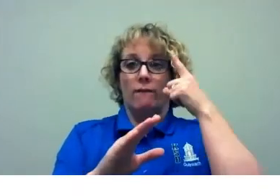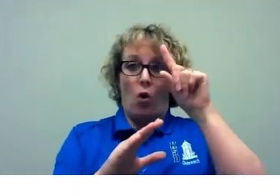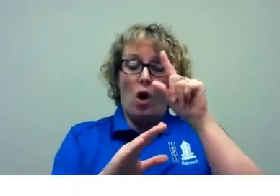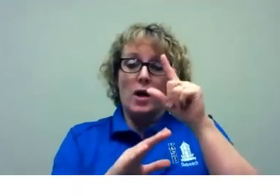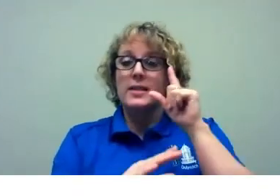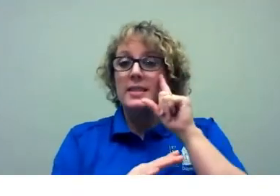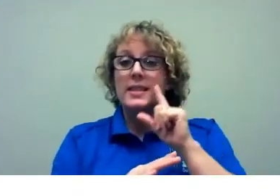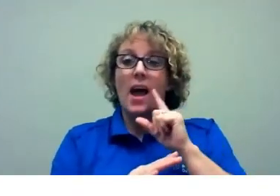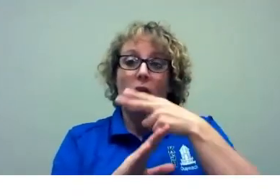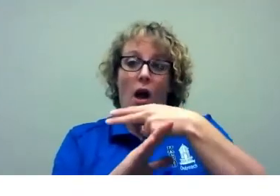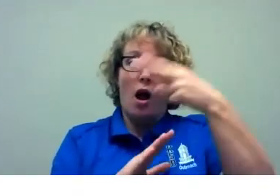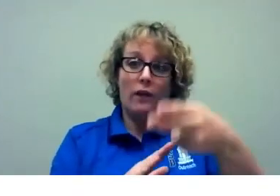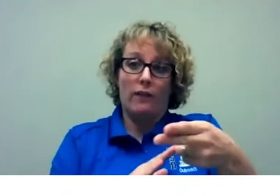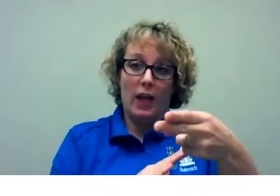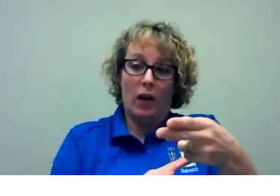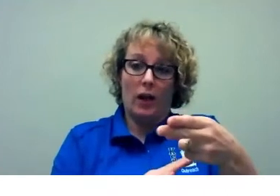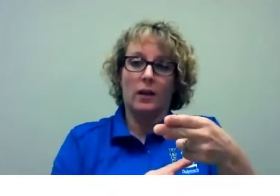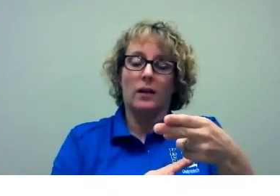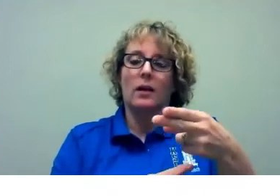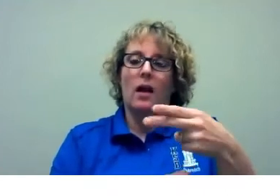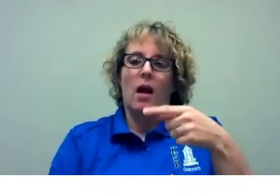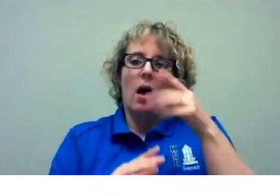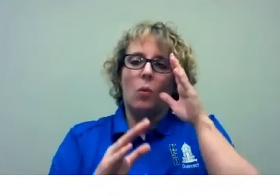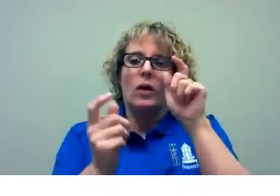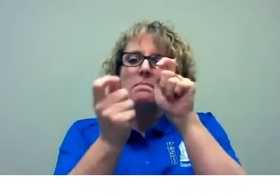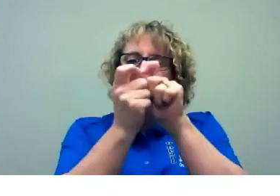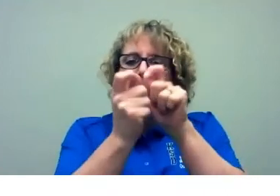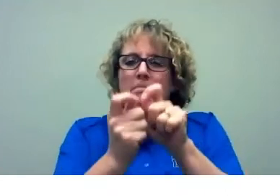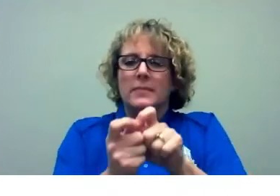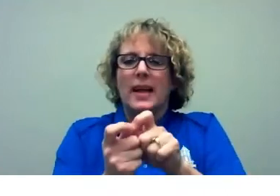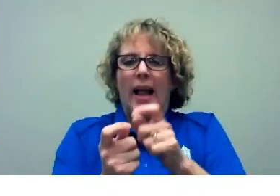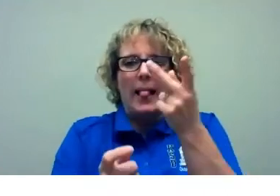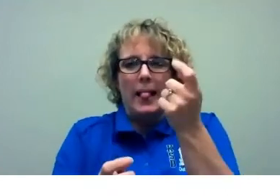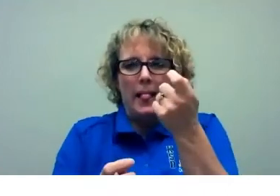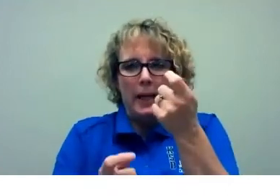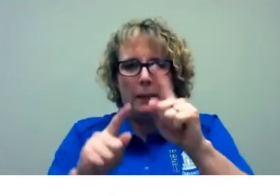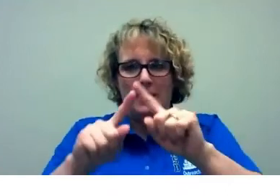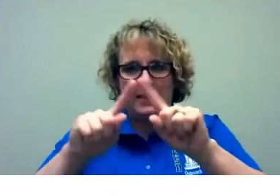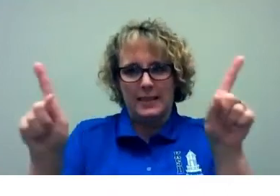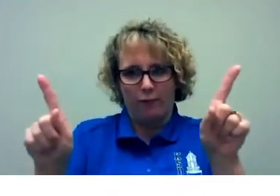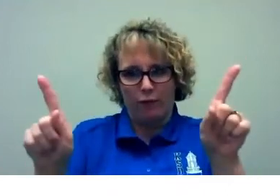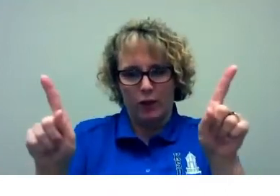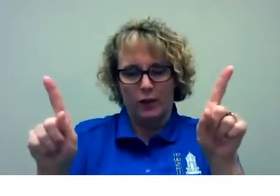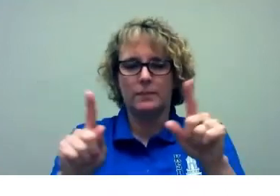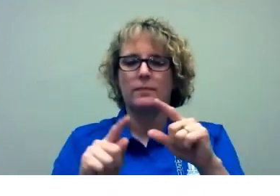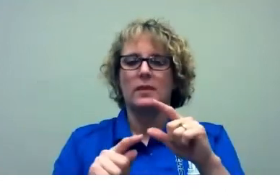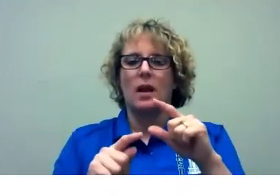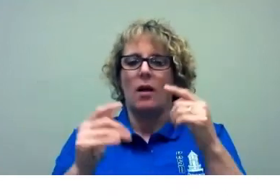And I'll go back just a little bit. But this program in general is about a 6-week program.